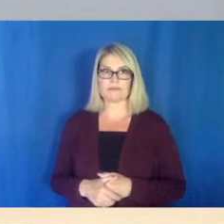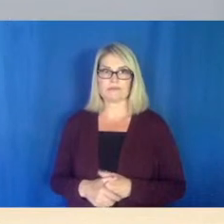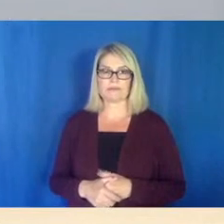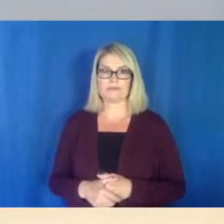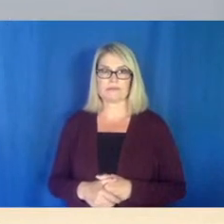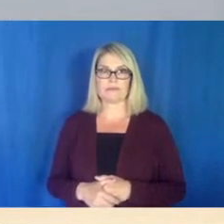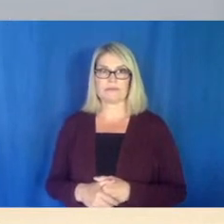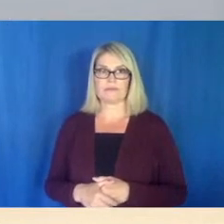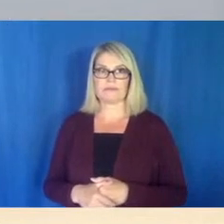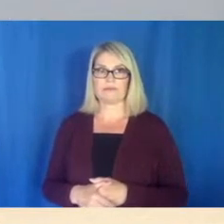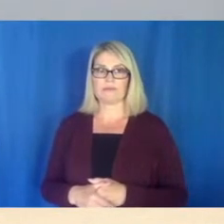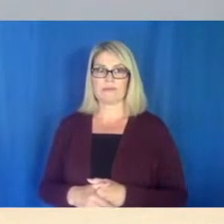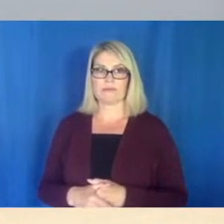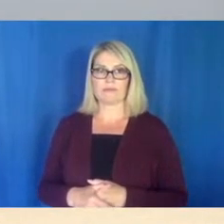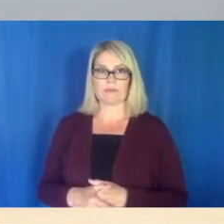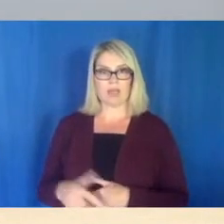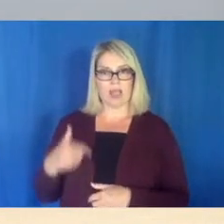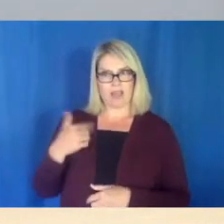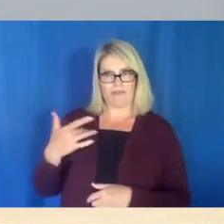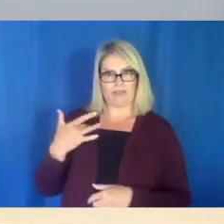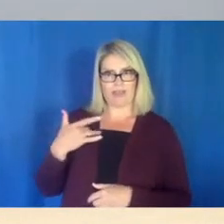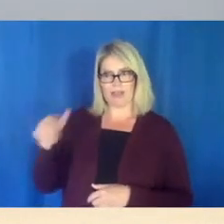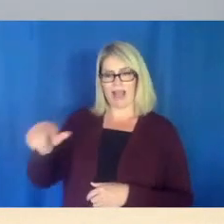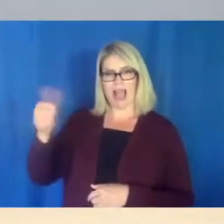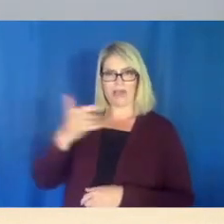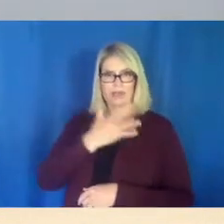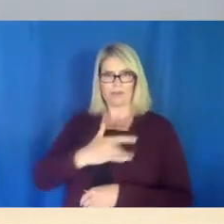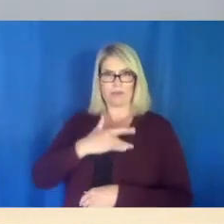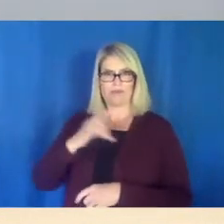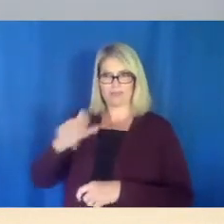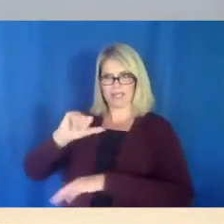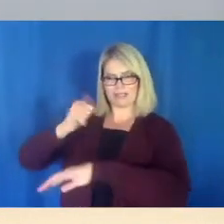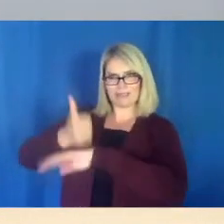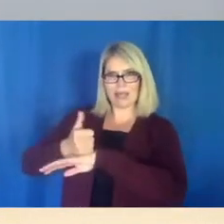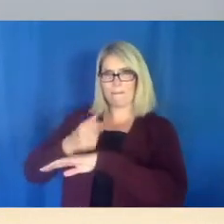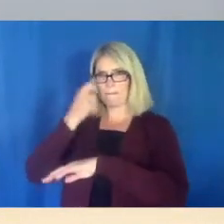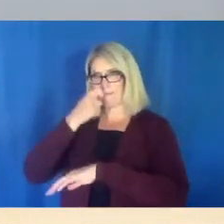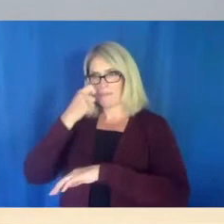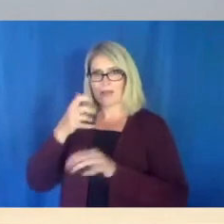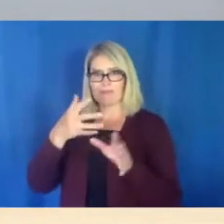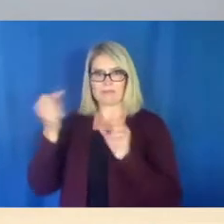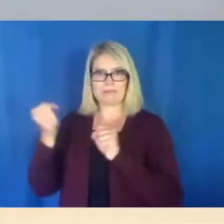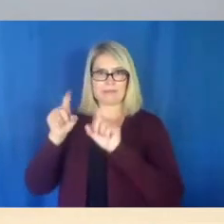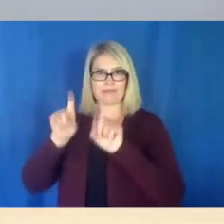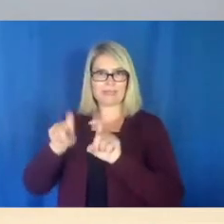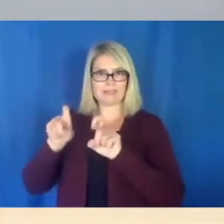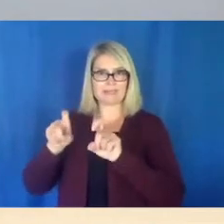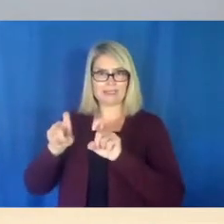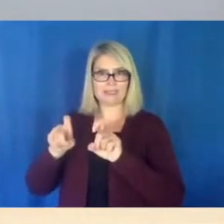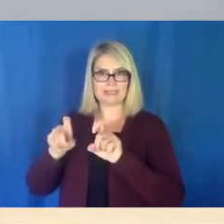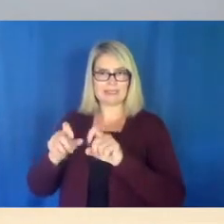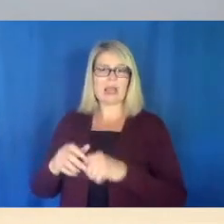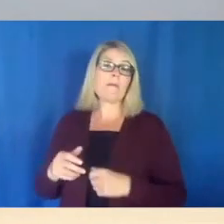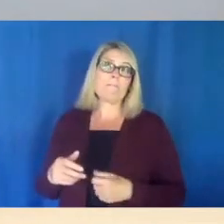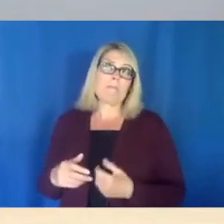feasible for another province to put this in place, but I'm pleased that we're able to do that here.